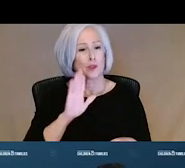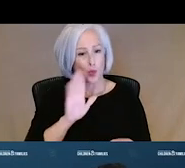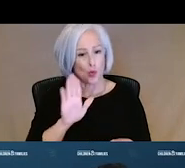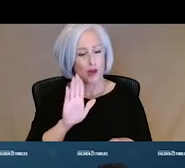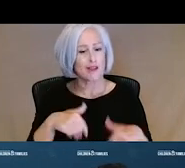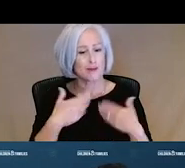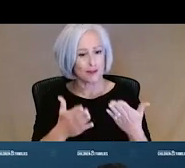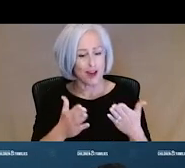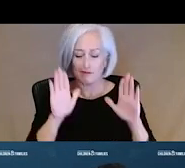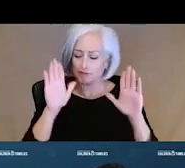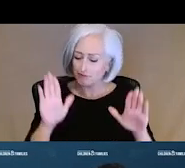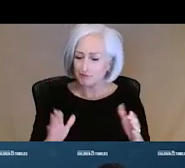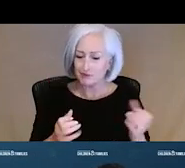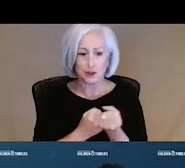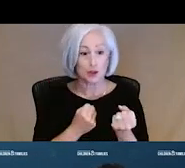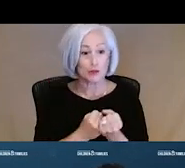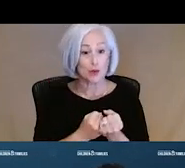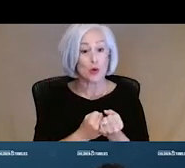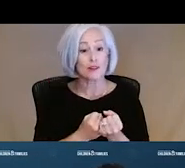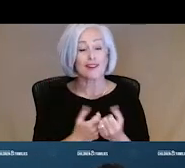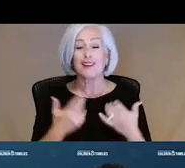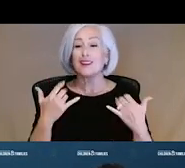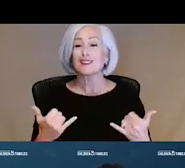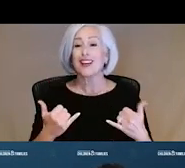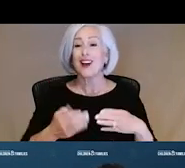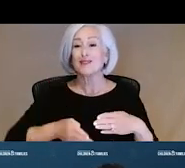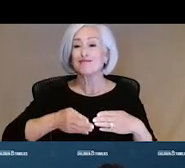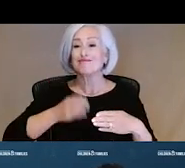end, please fill out this post-training survey. So we're going to pop this